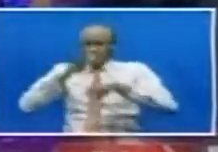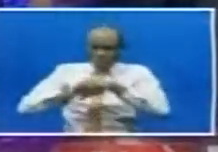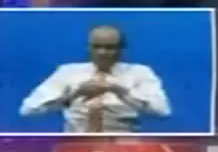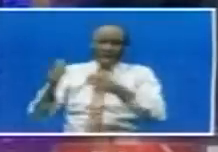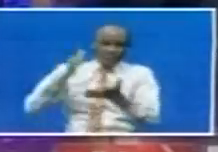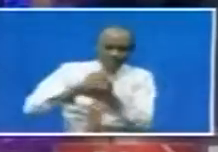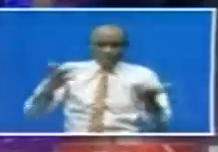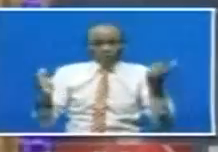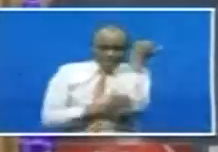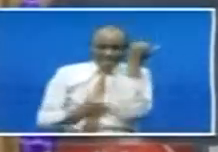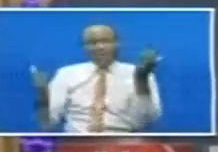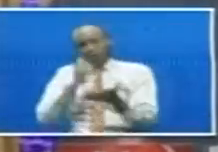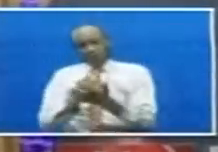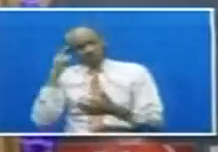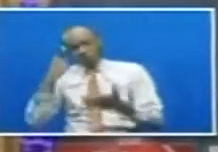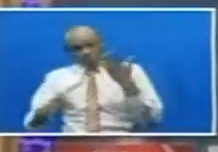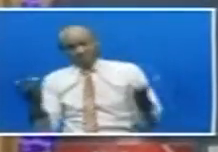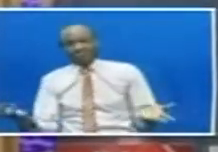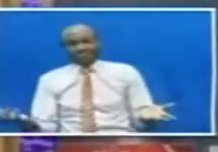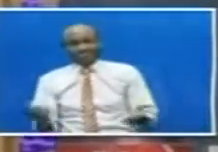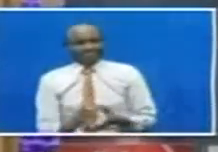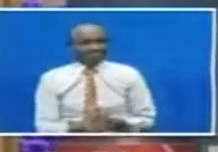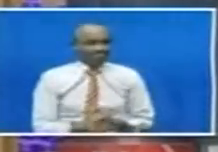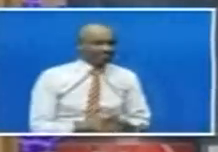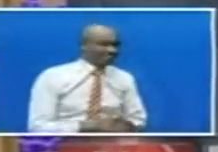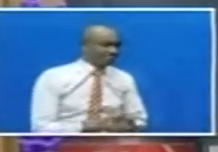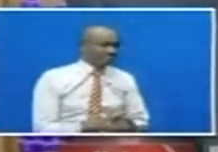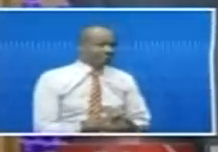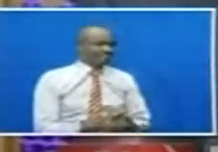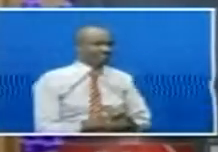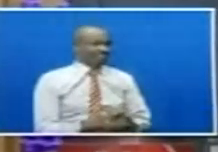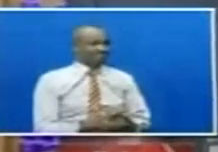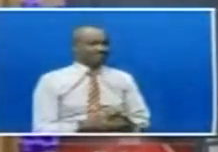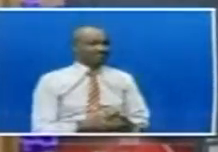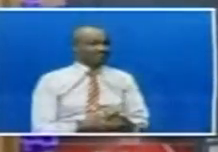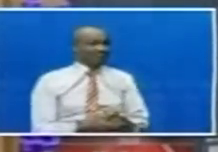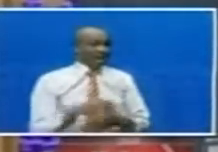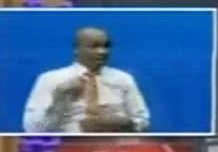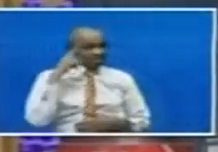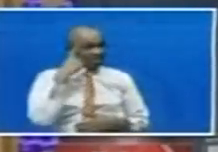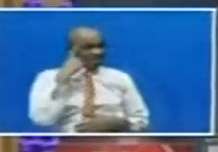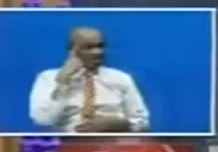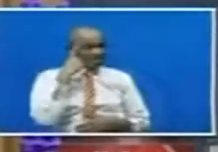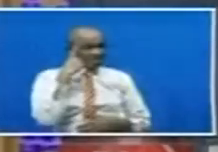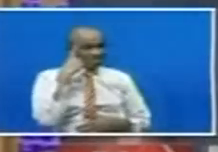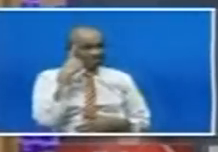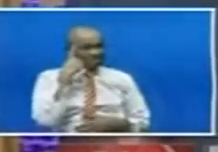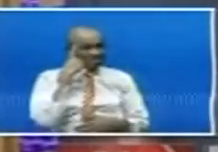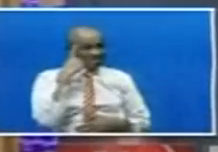tell us your thoughts. You've seen the 300 names or so. Real quick. Well, I think, let me put it this